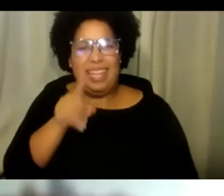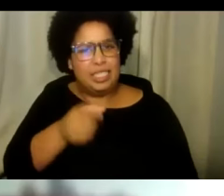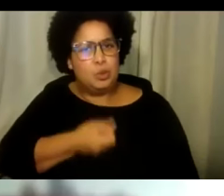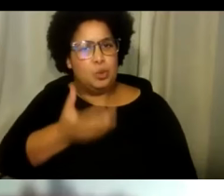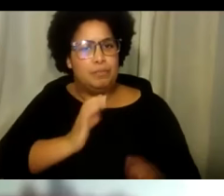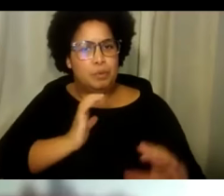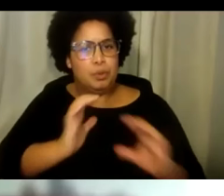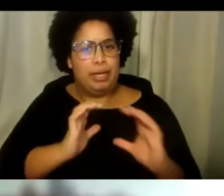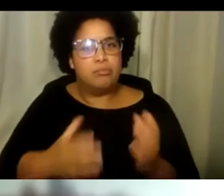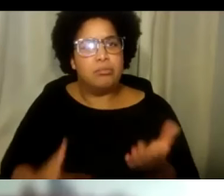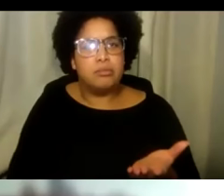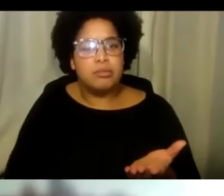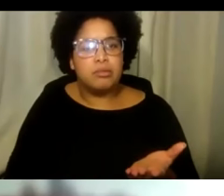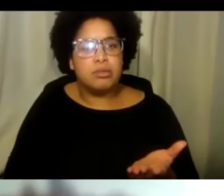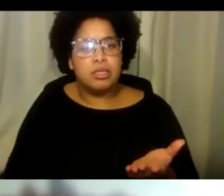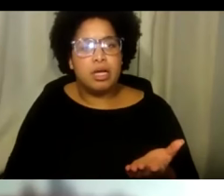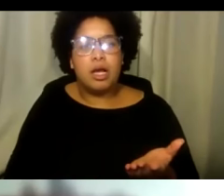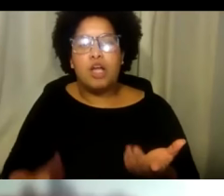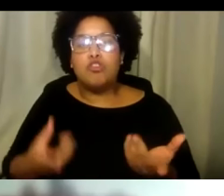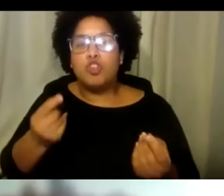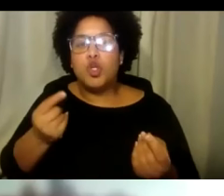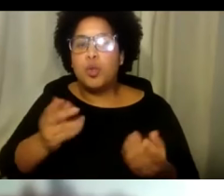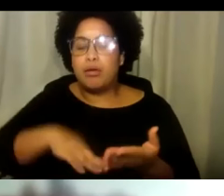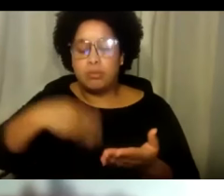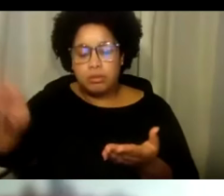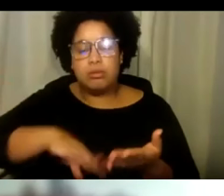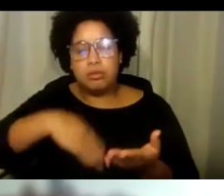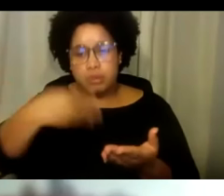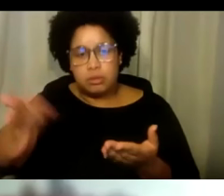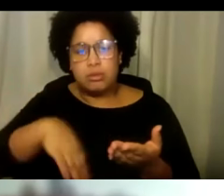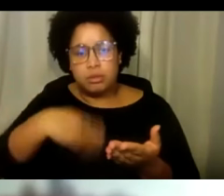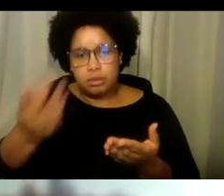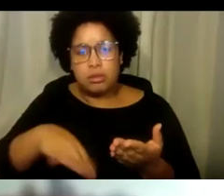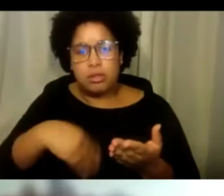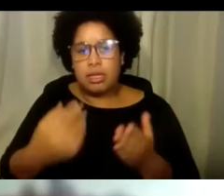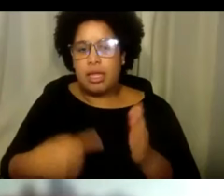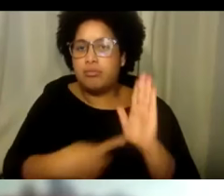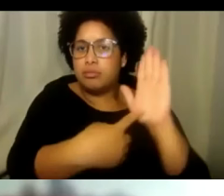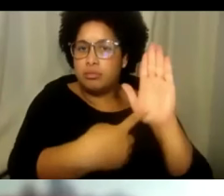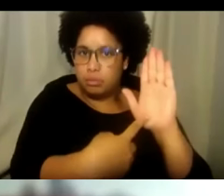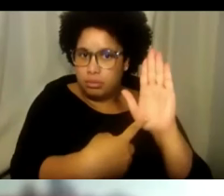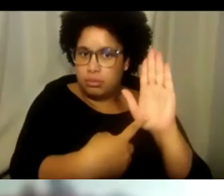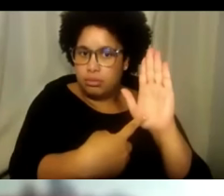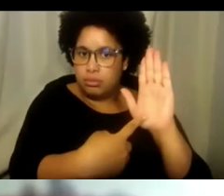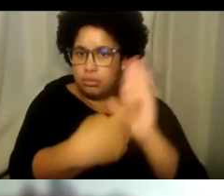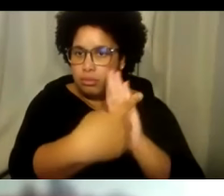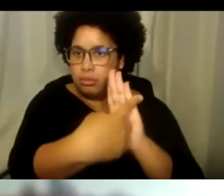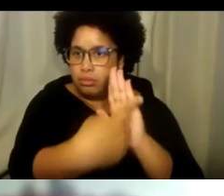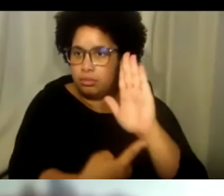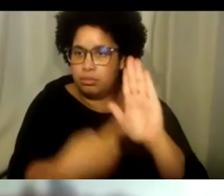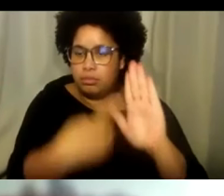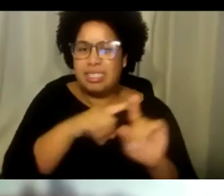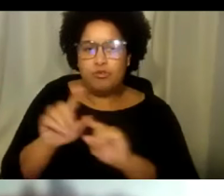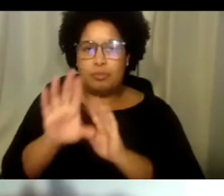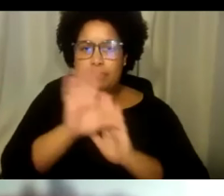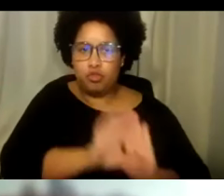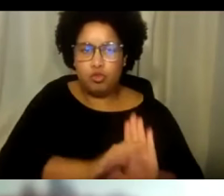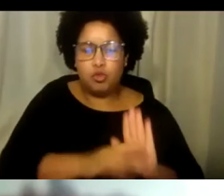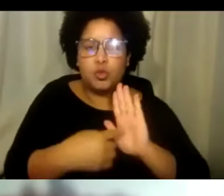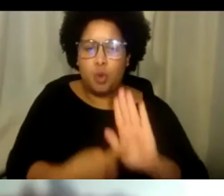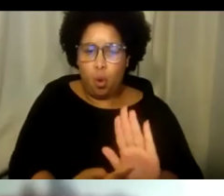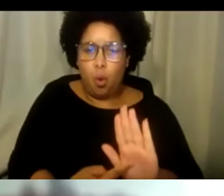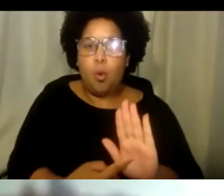speak, they can flip through this book and they can point at the pictures showing what it